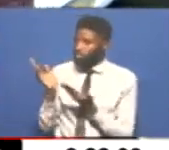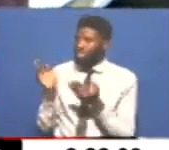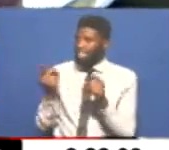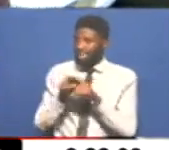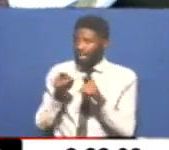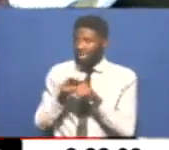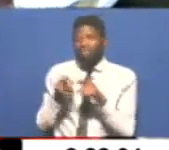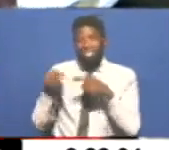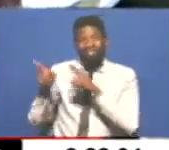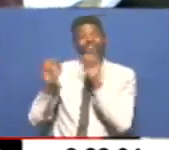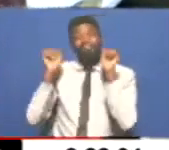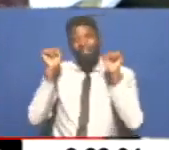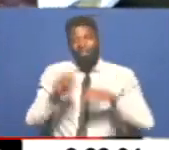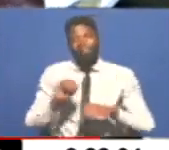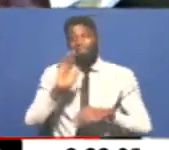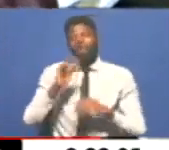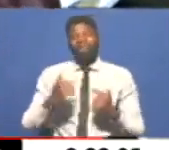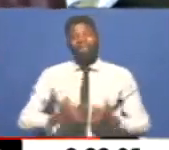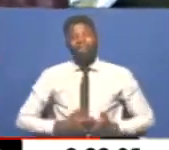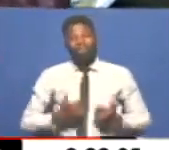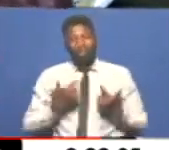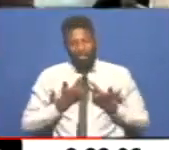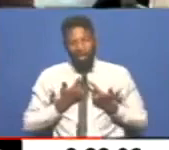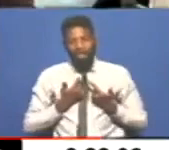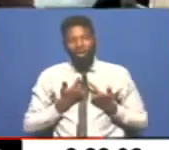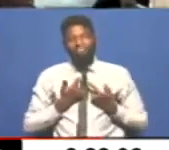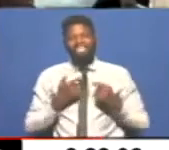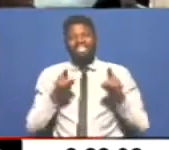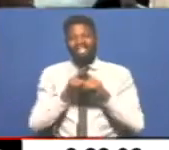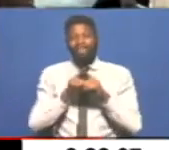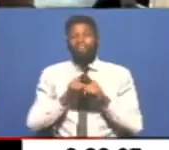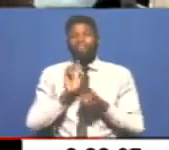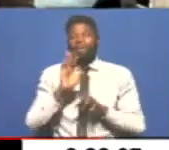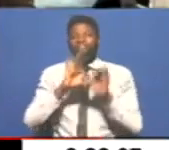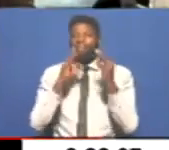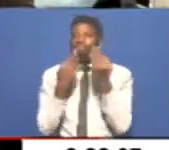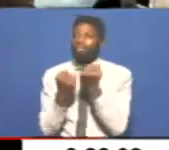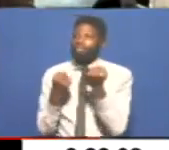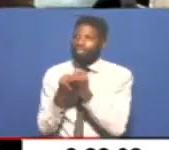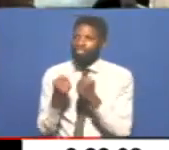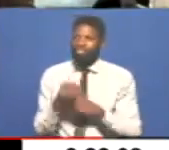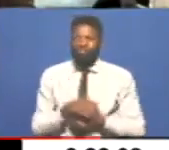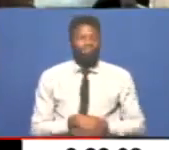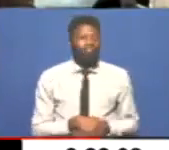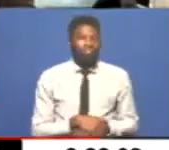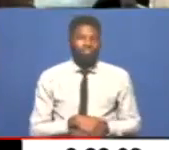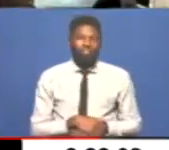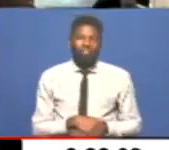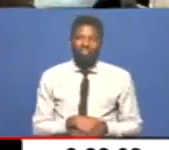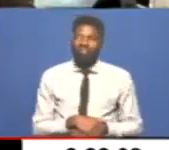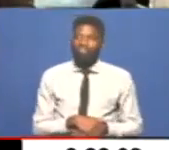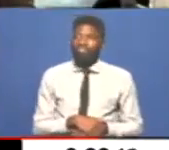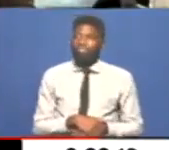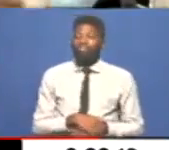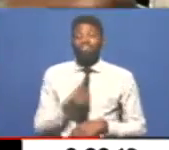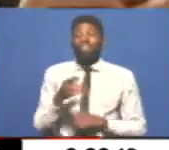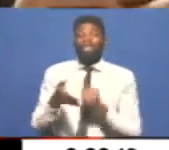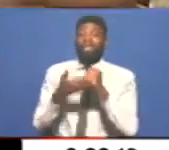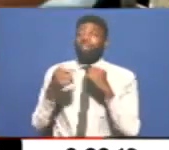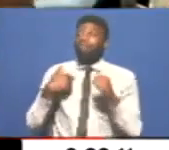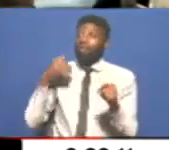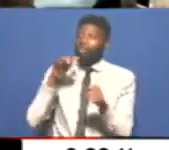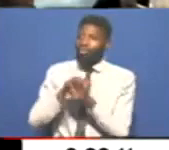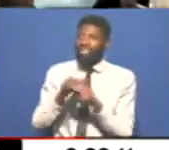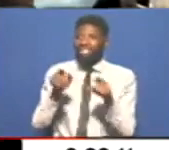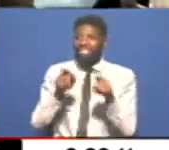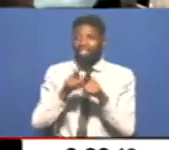able to manage their livelihoods and that of their families. It's been a complete turn for me, especially, you know, the